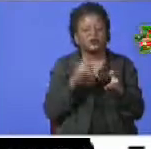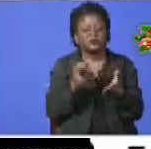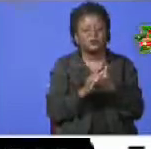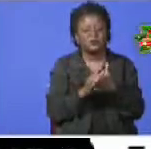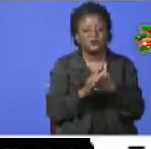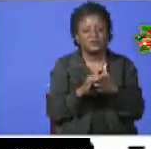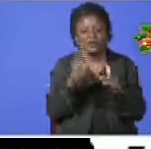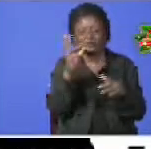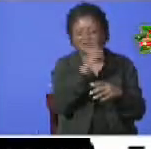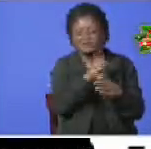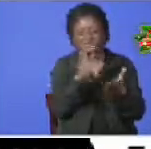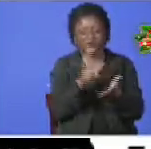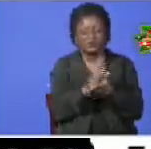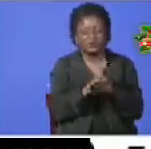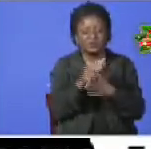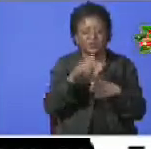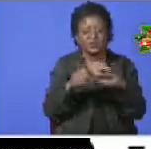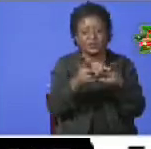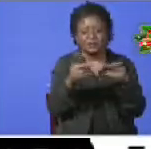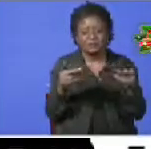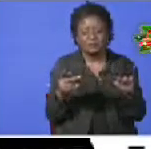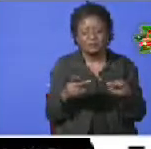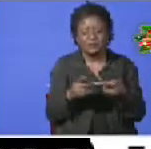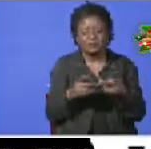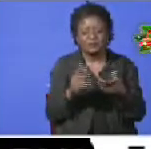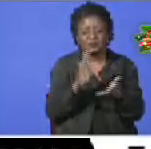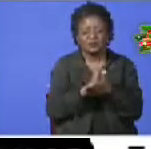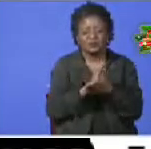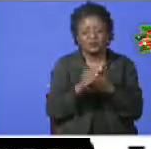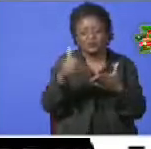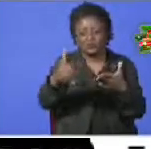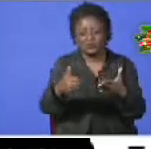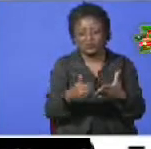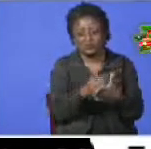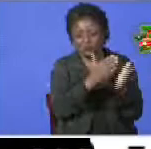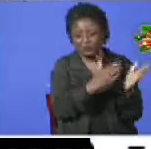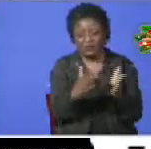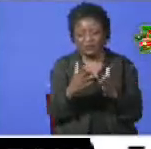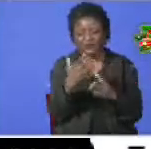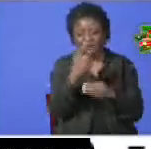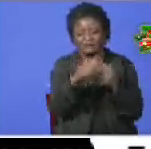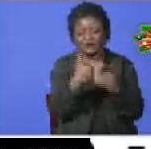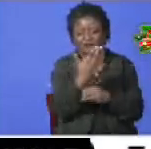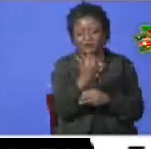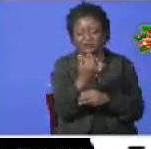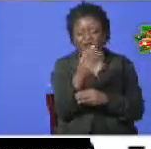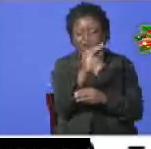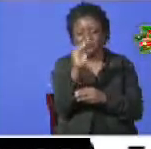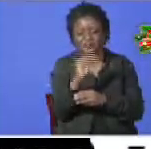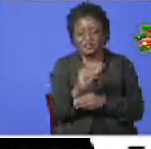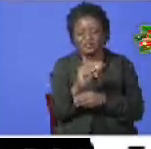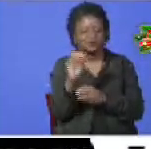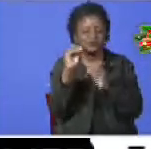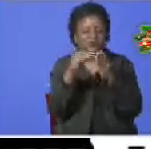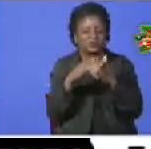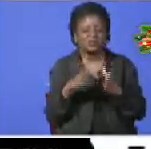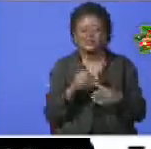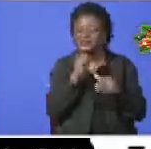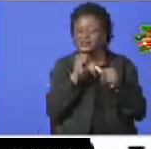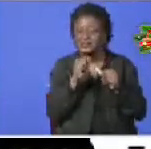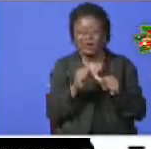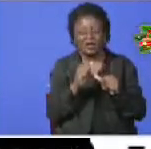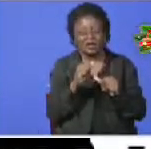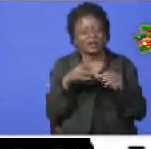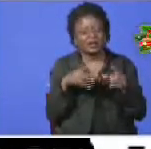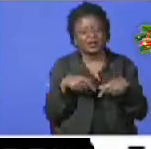sector has become a new trend, with around 15% of students still not attending school consistently. We started out